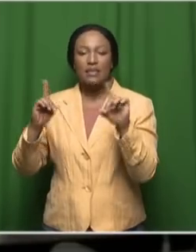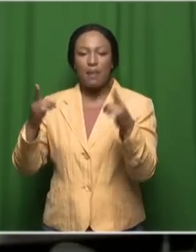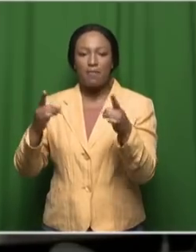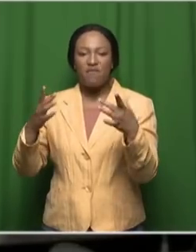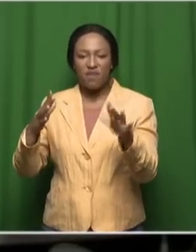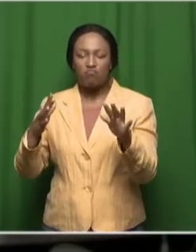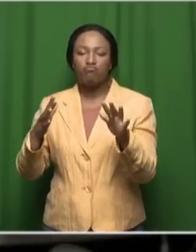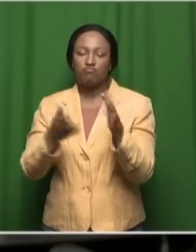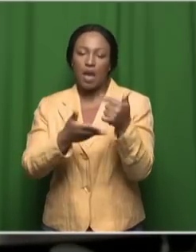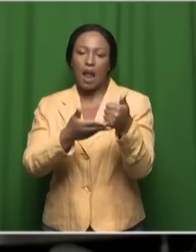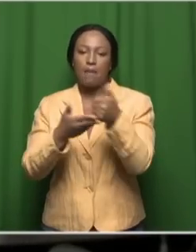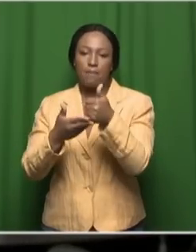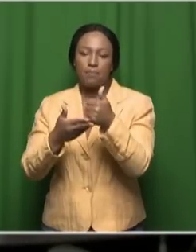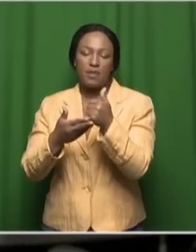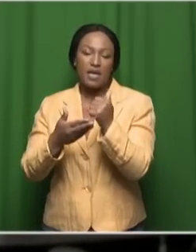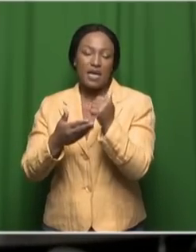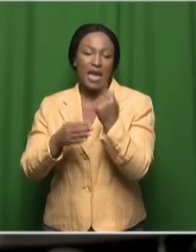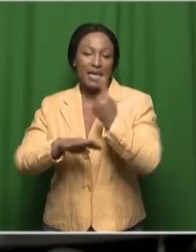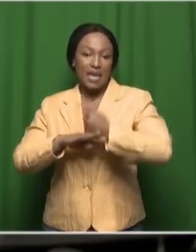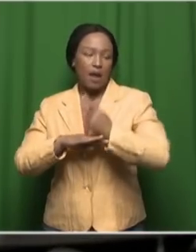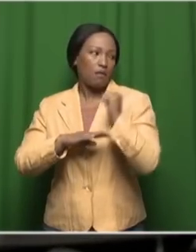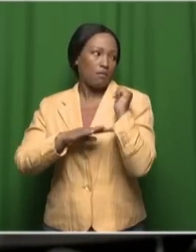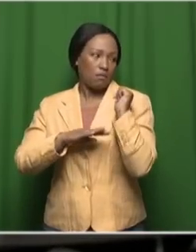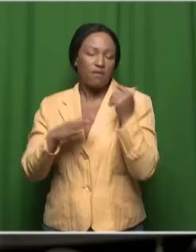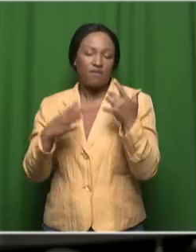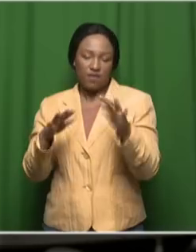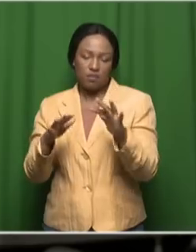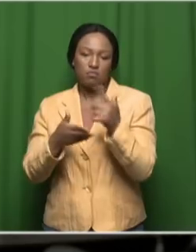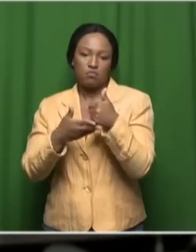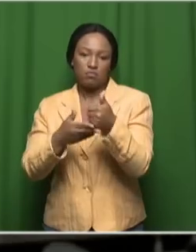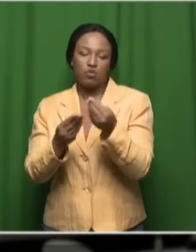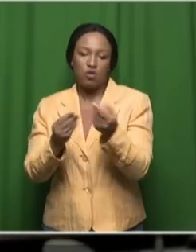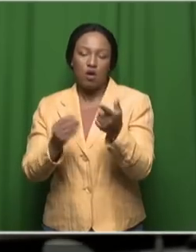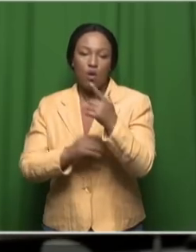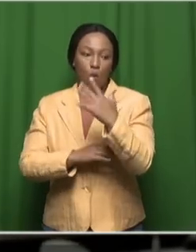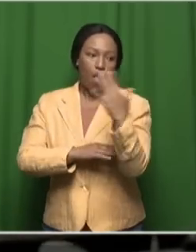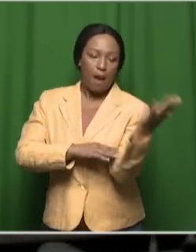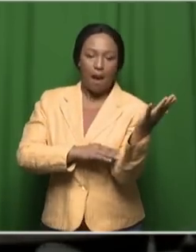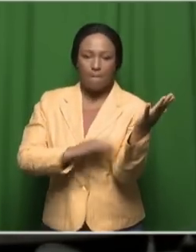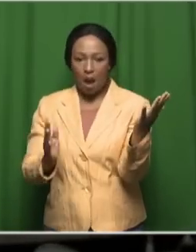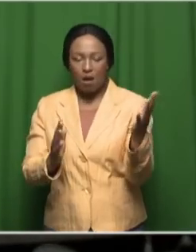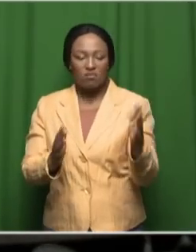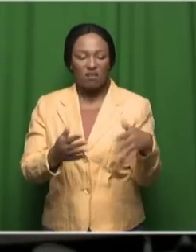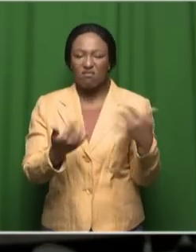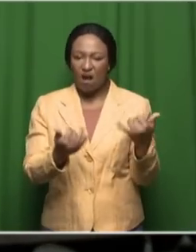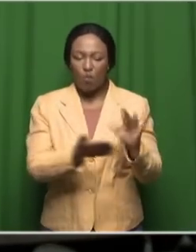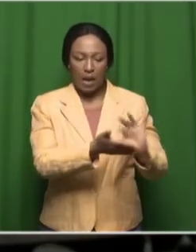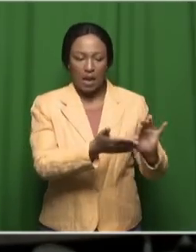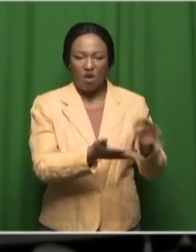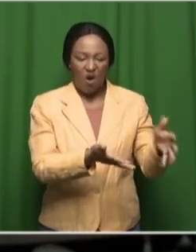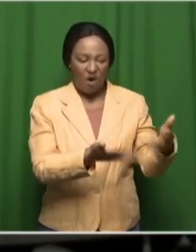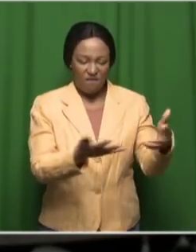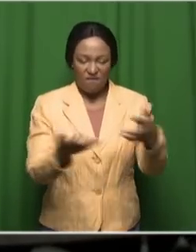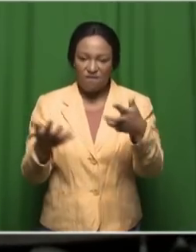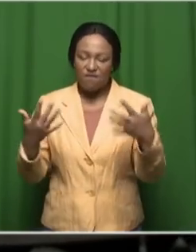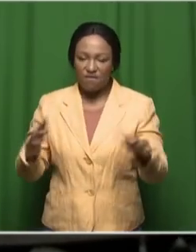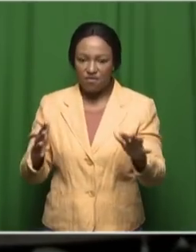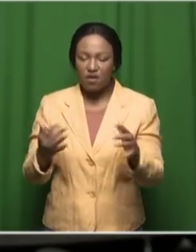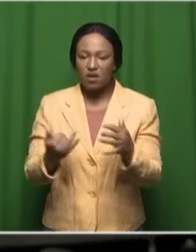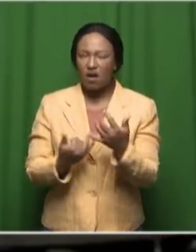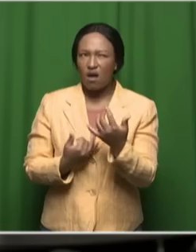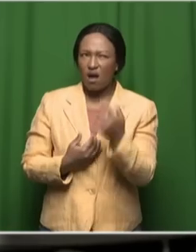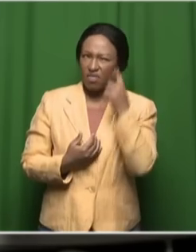with that through the day yesterday. So the blockages are clear. So about 14 trees, I would